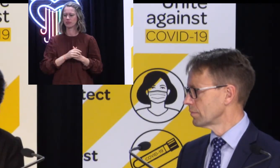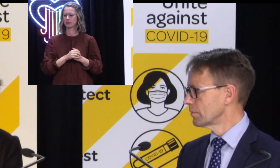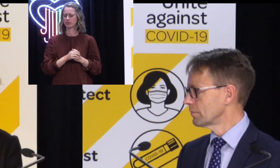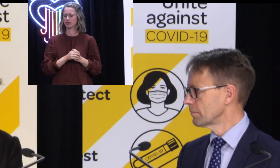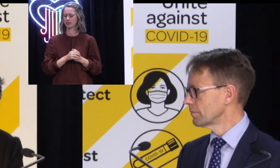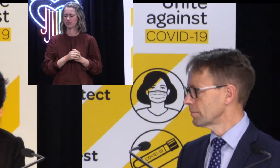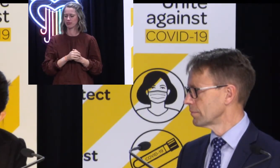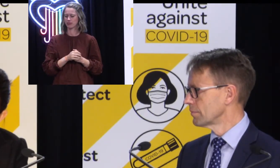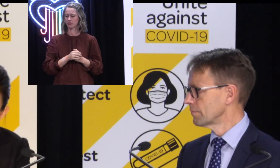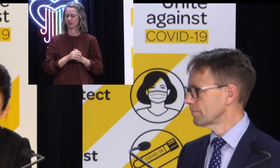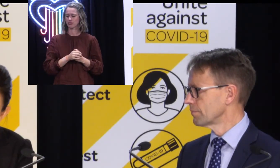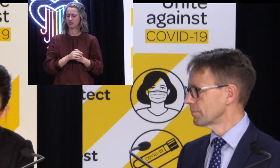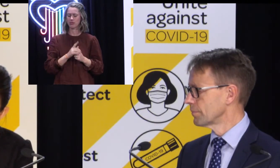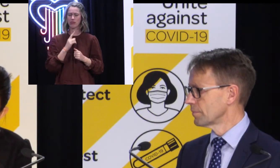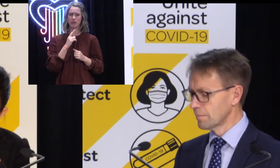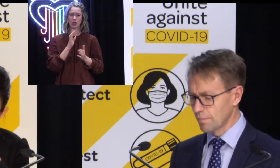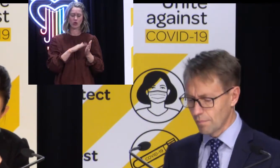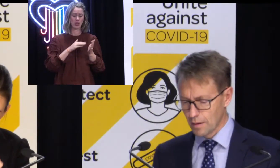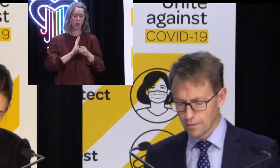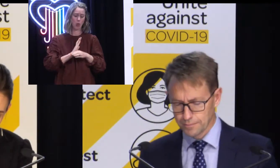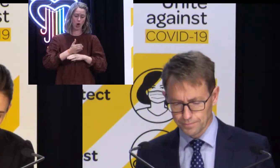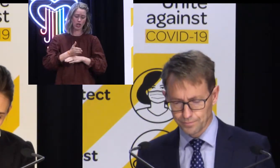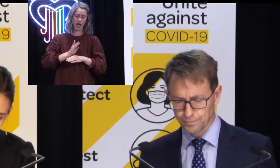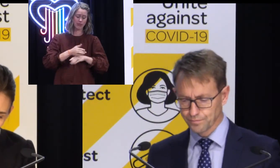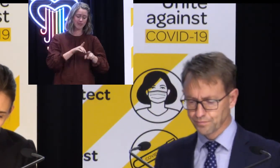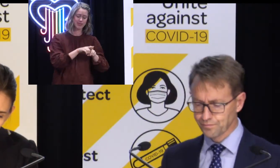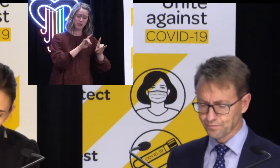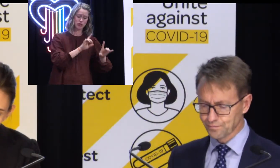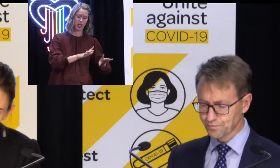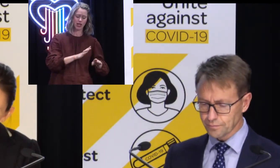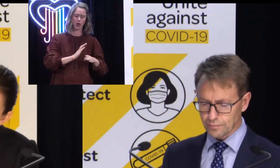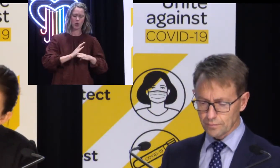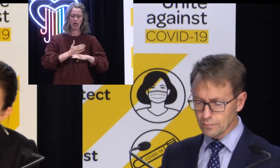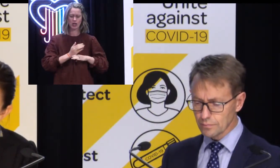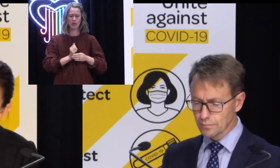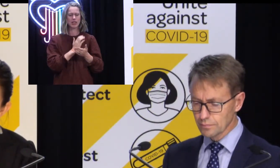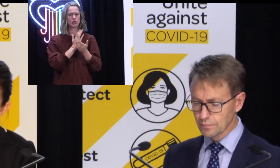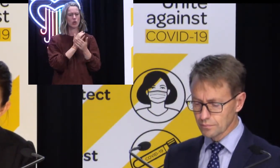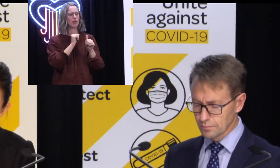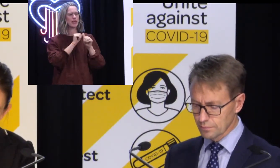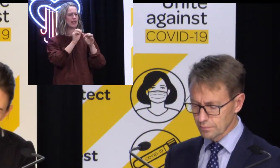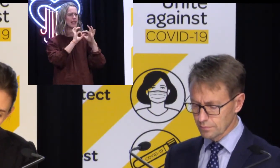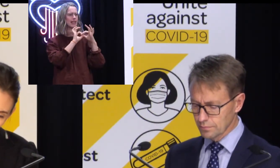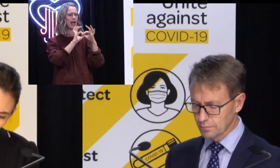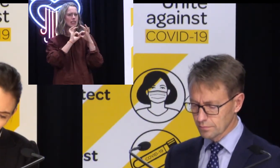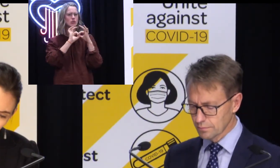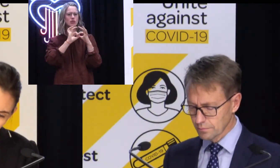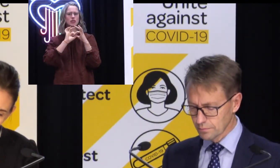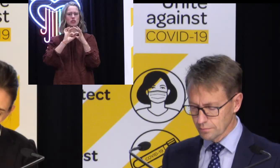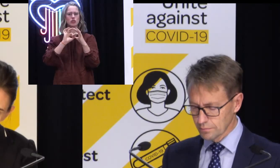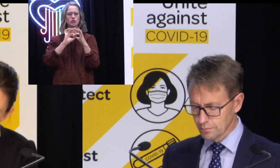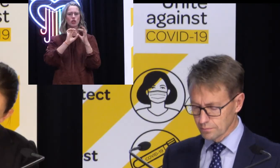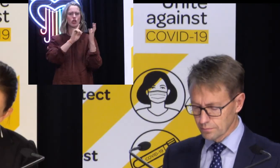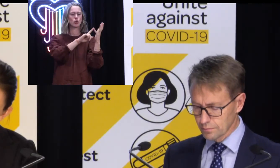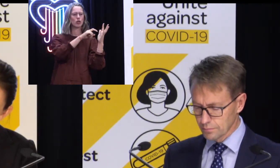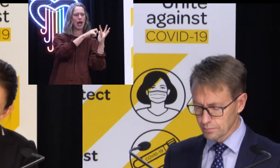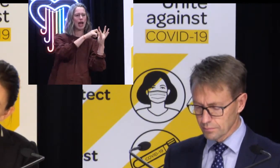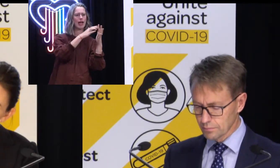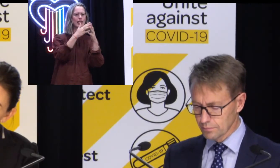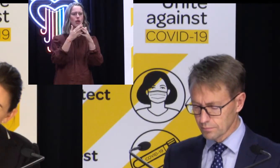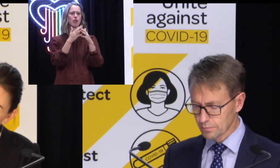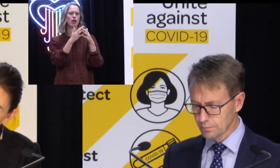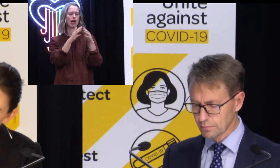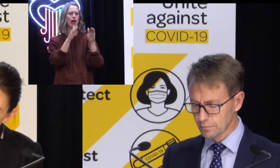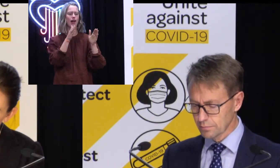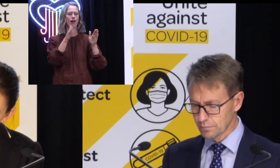have worked hard, as Australia has done, to ensure greater engagement by the United Kingdom and the United